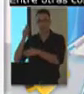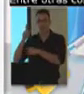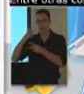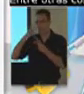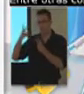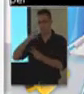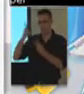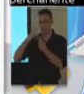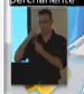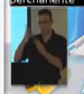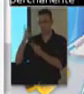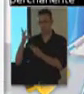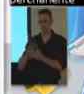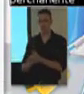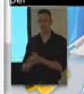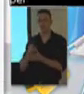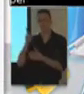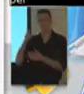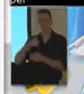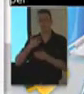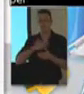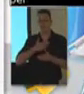constant